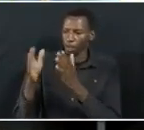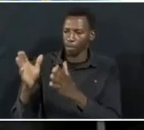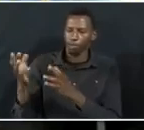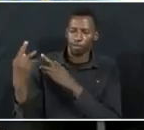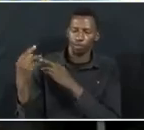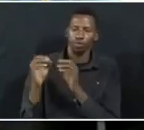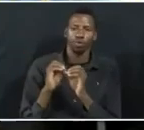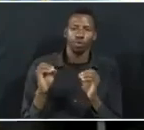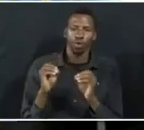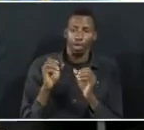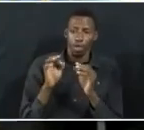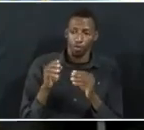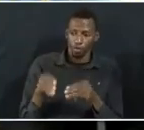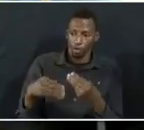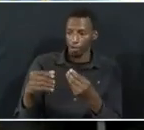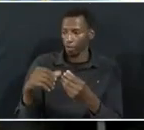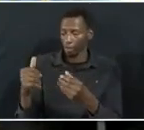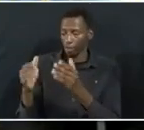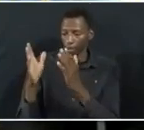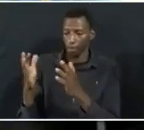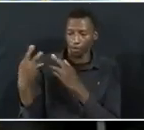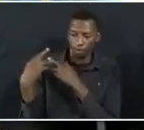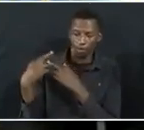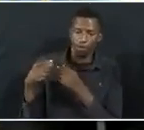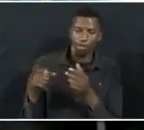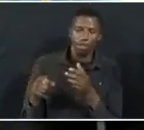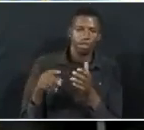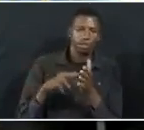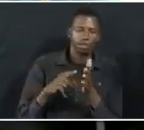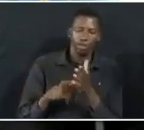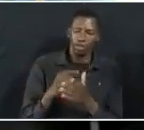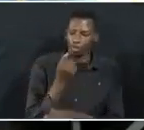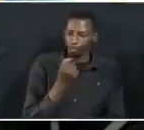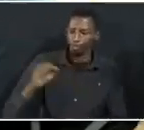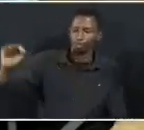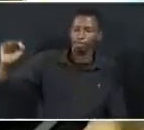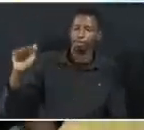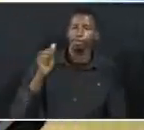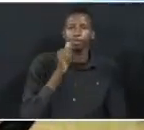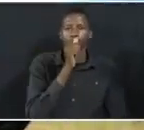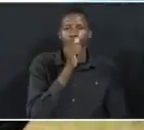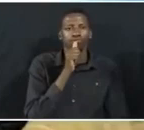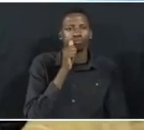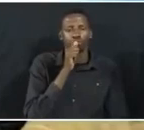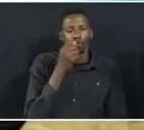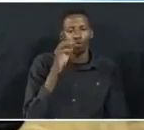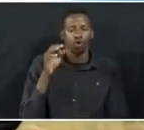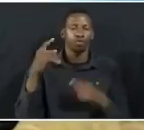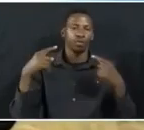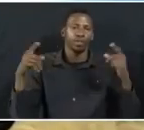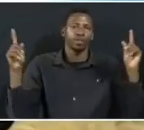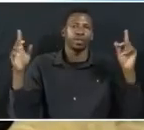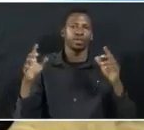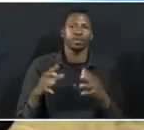Delegation of this duty amounts to betraying the secret of success.